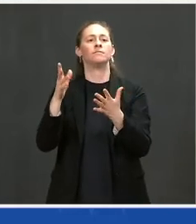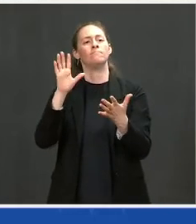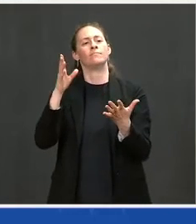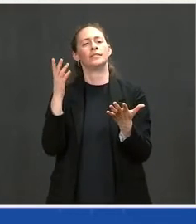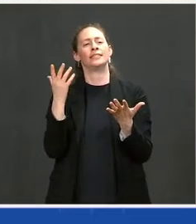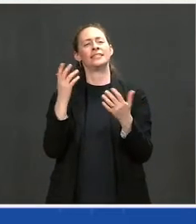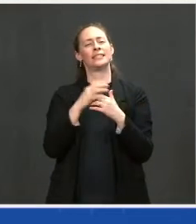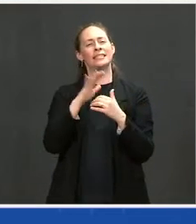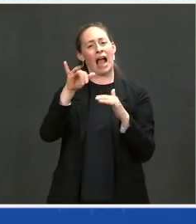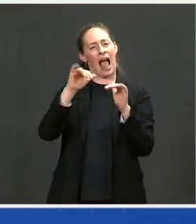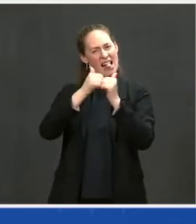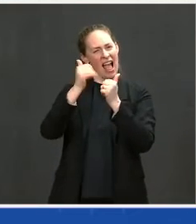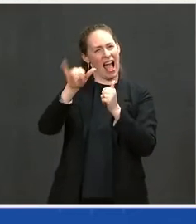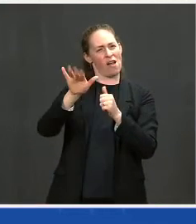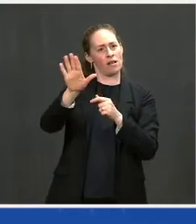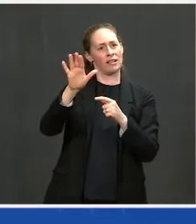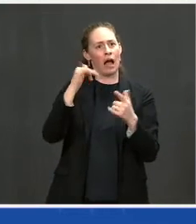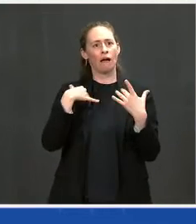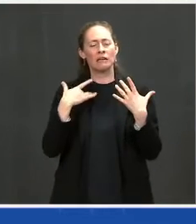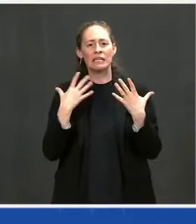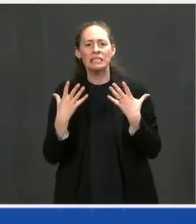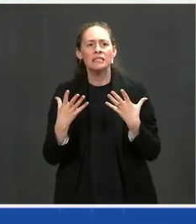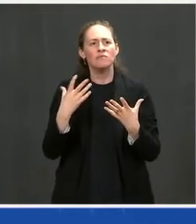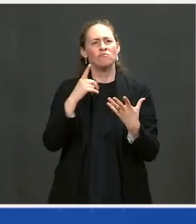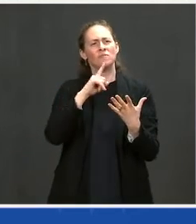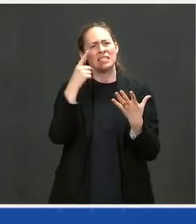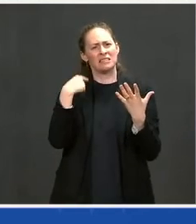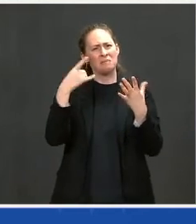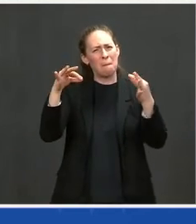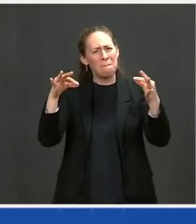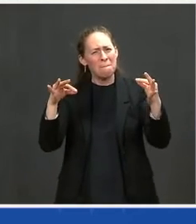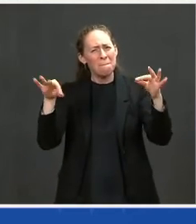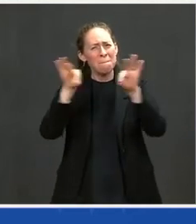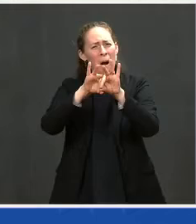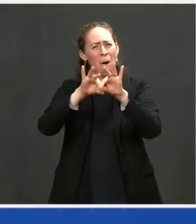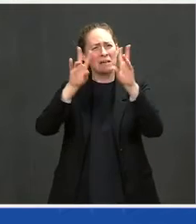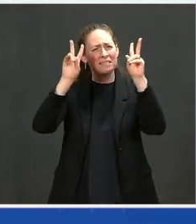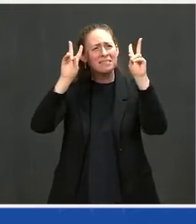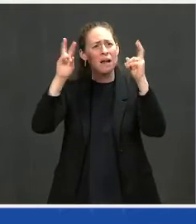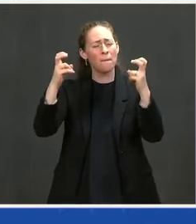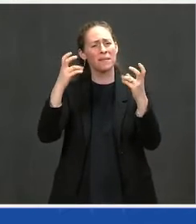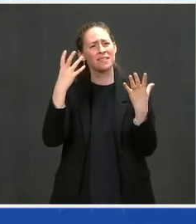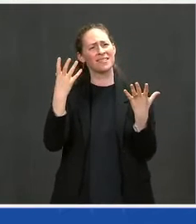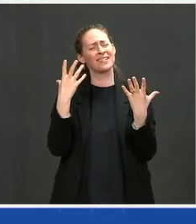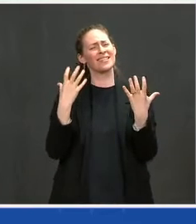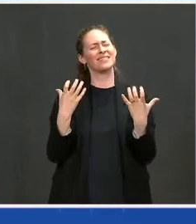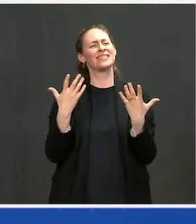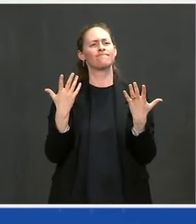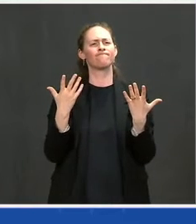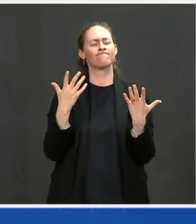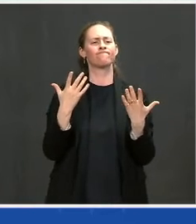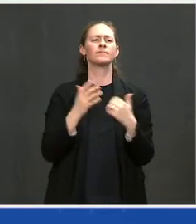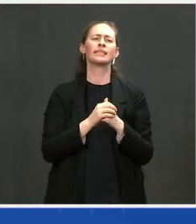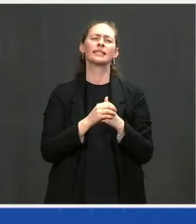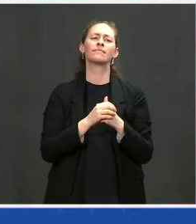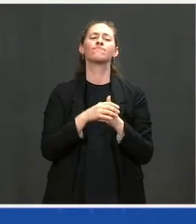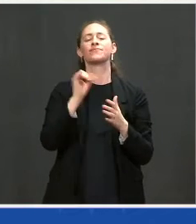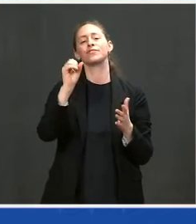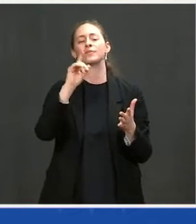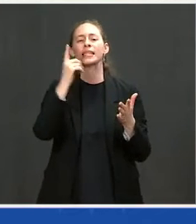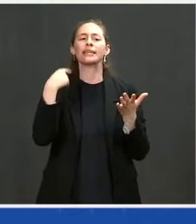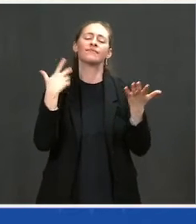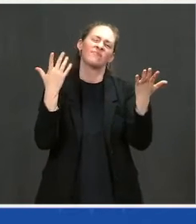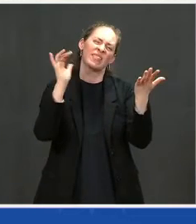near and dear to you that you like to be able to, anyway,